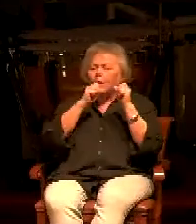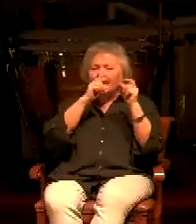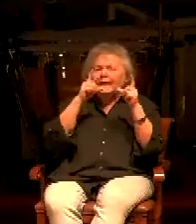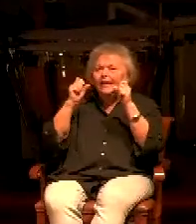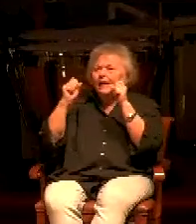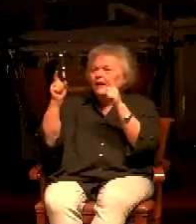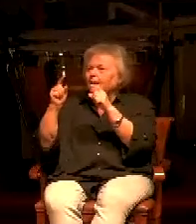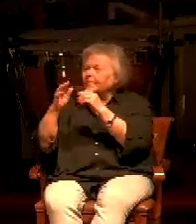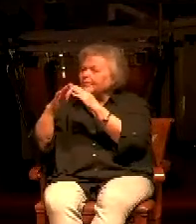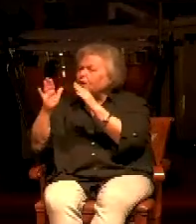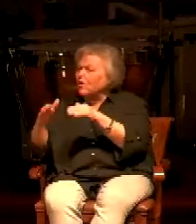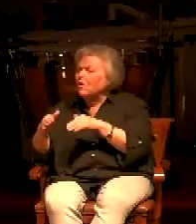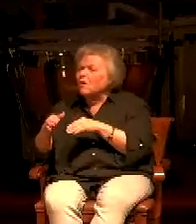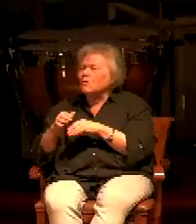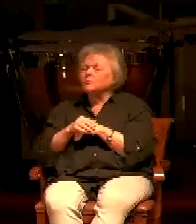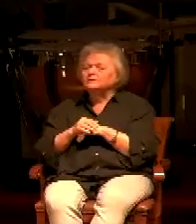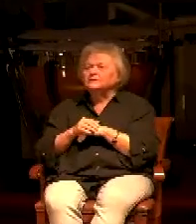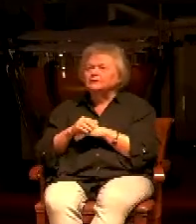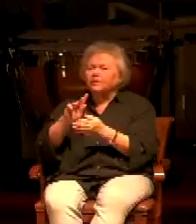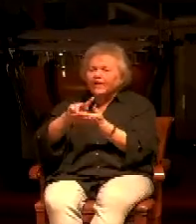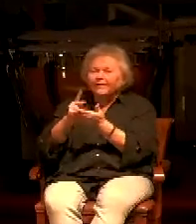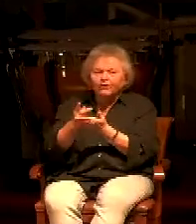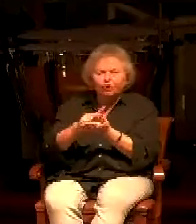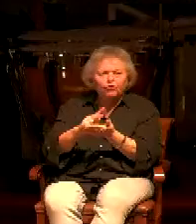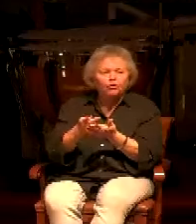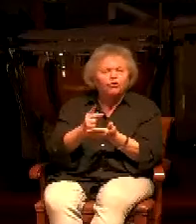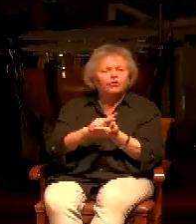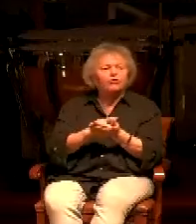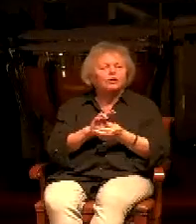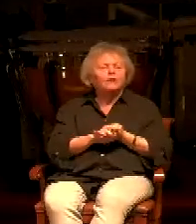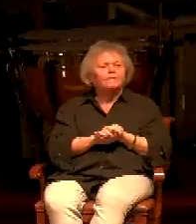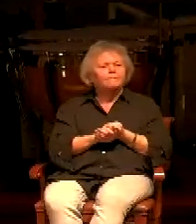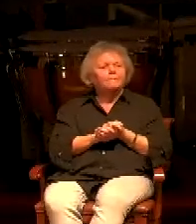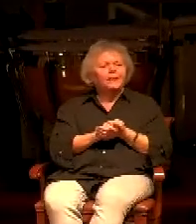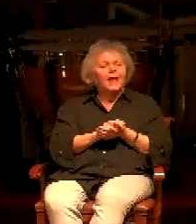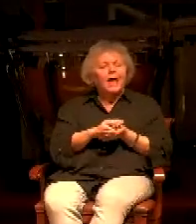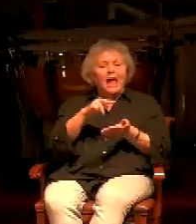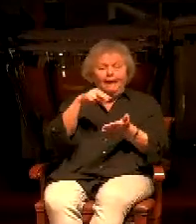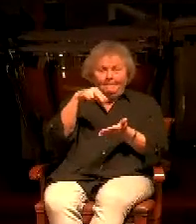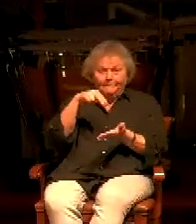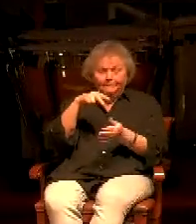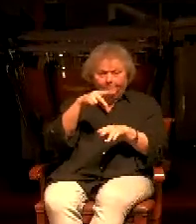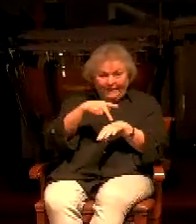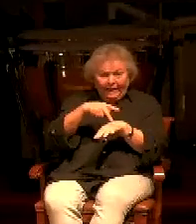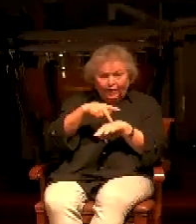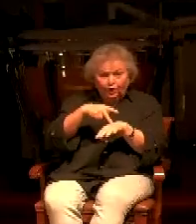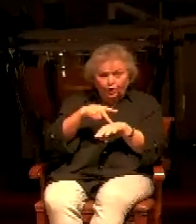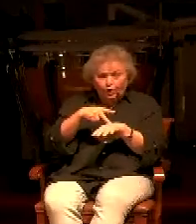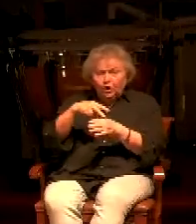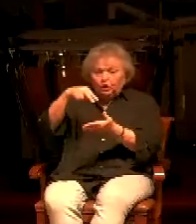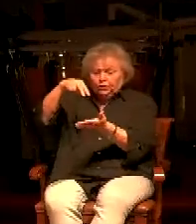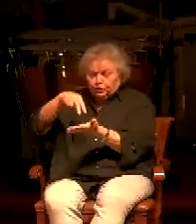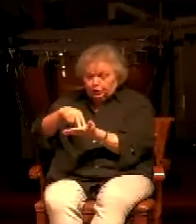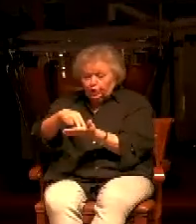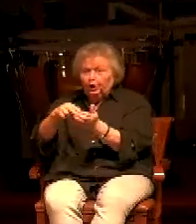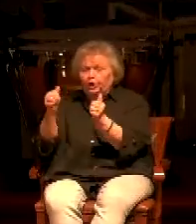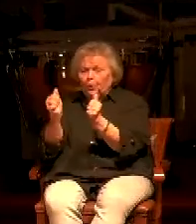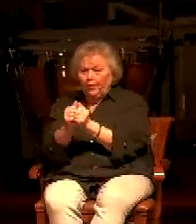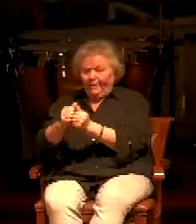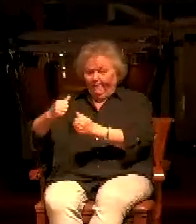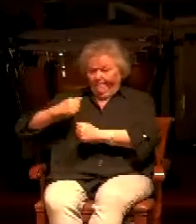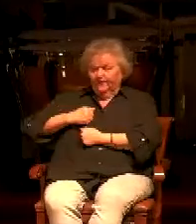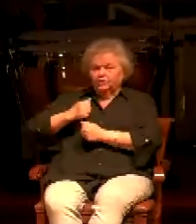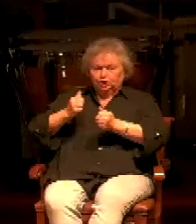mark that in your Bible, by the way. There in verse 18, it says, Peter went and stood with the soldiers, with the servants, by a